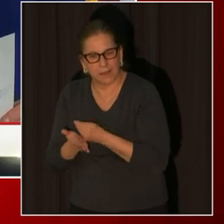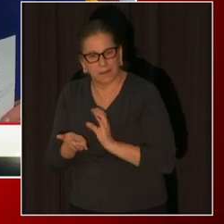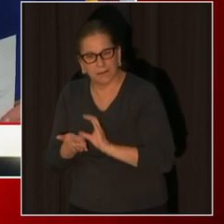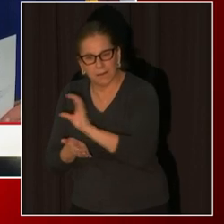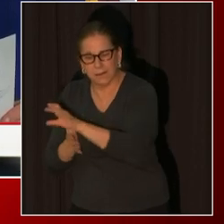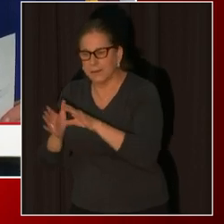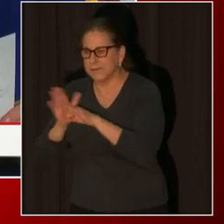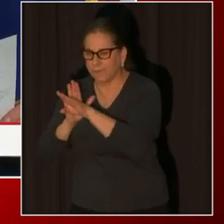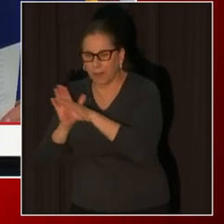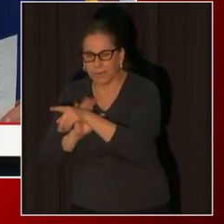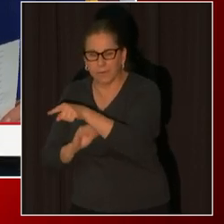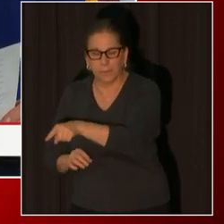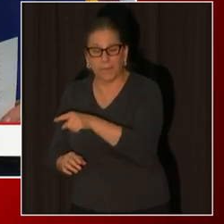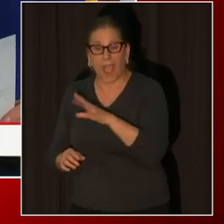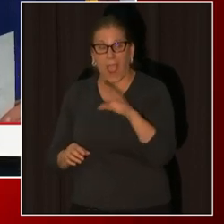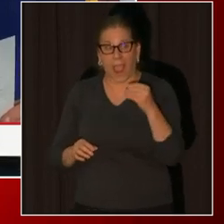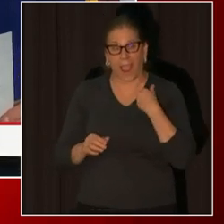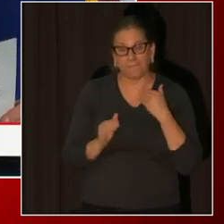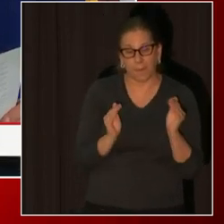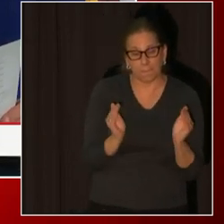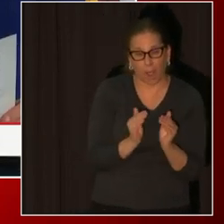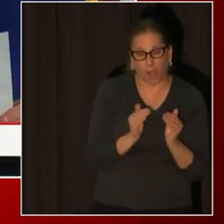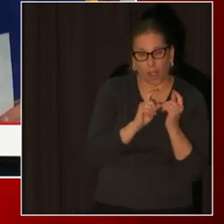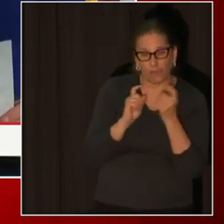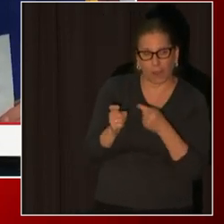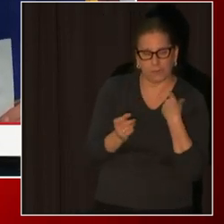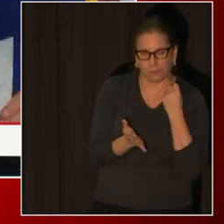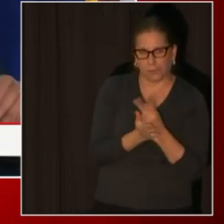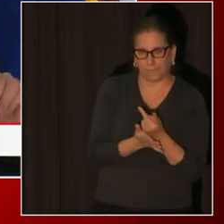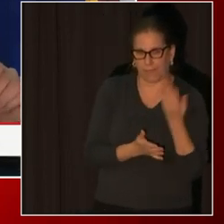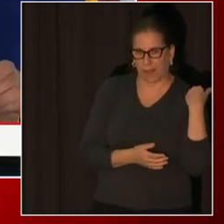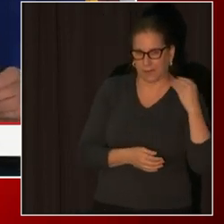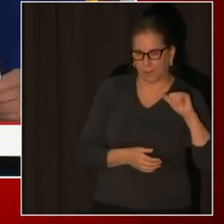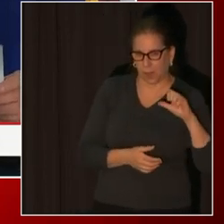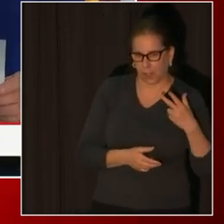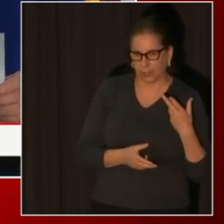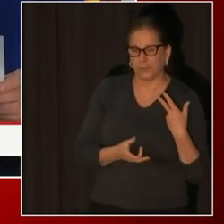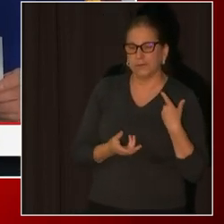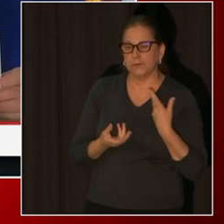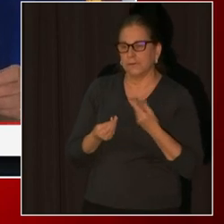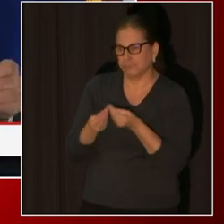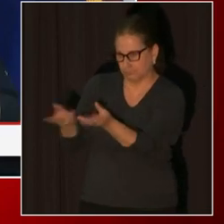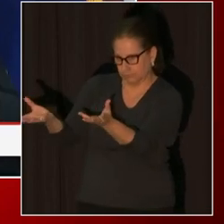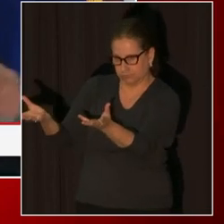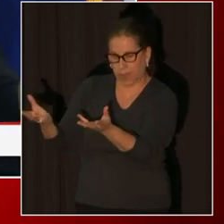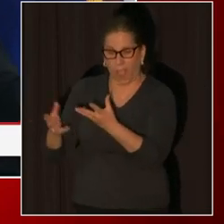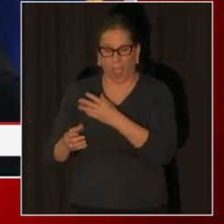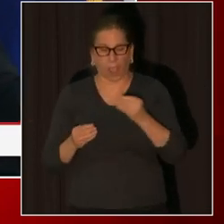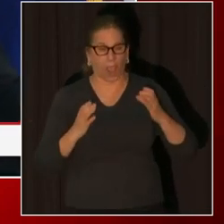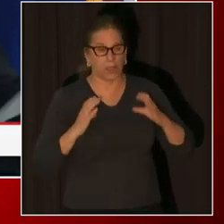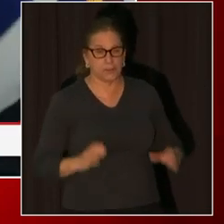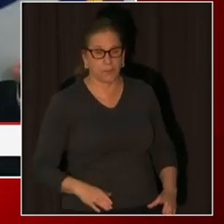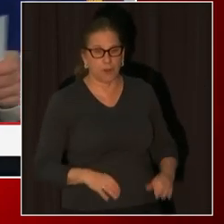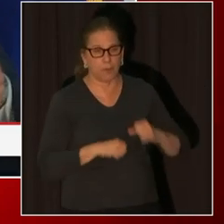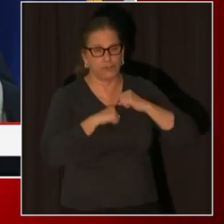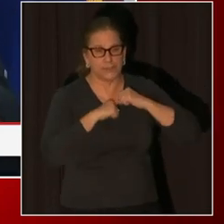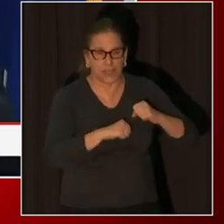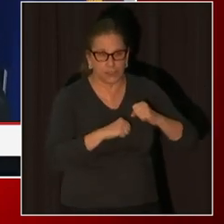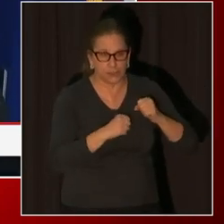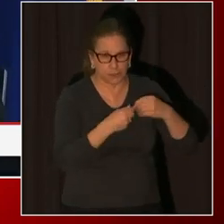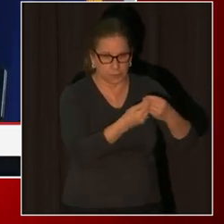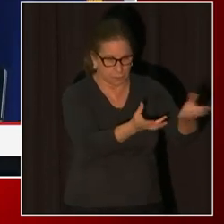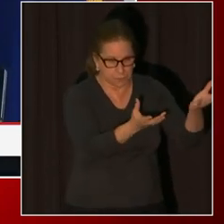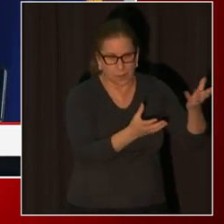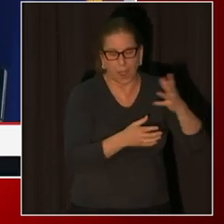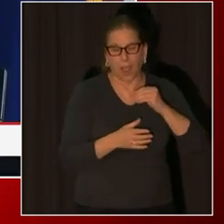March, consumer protection and regulation, housing and tenant protections, and so forth. The legislation